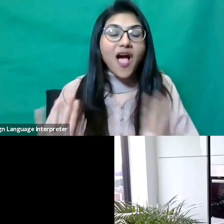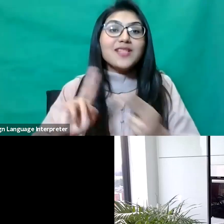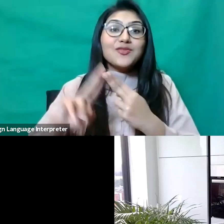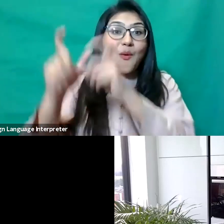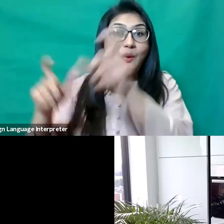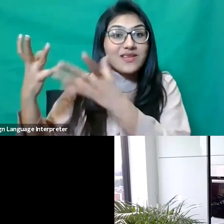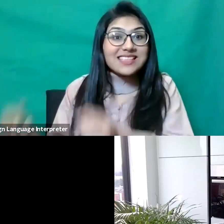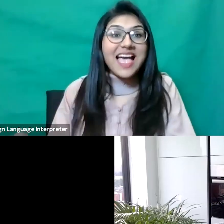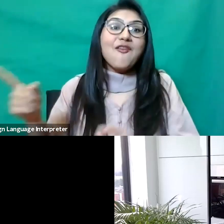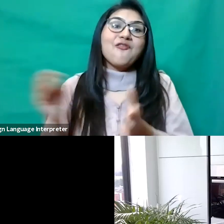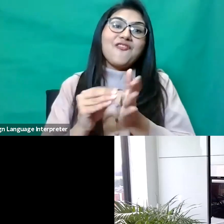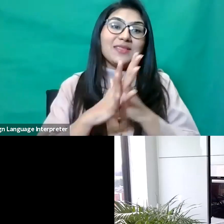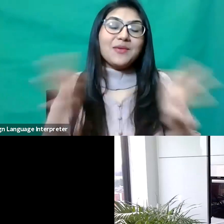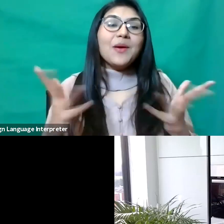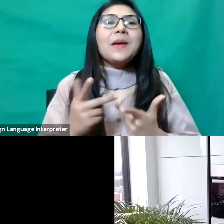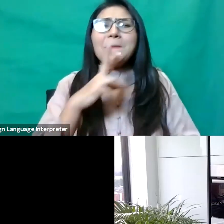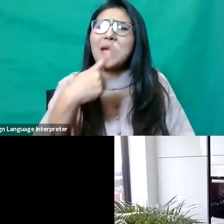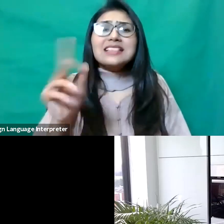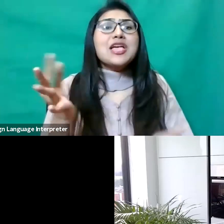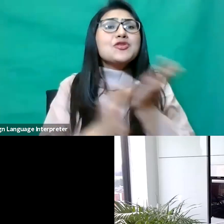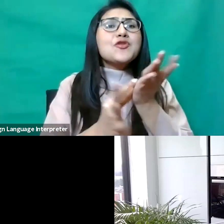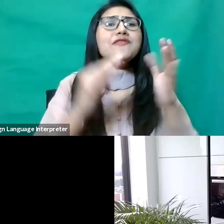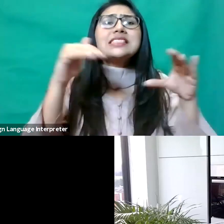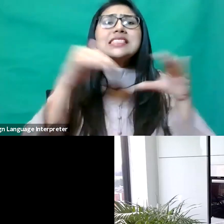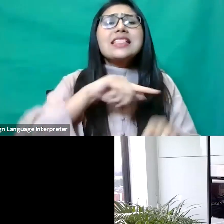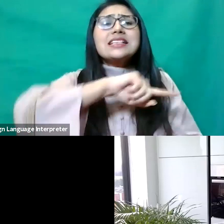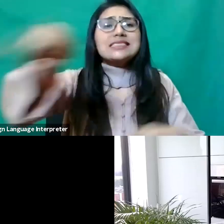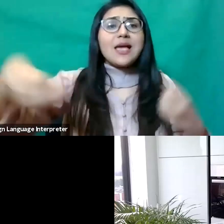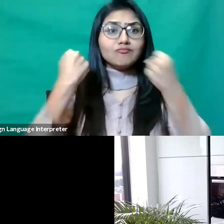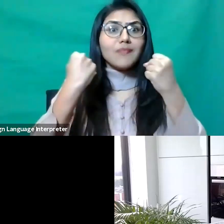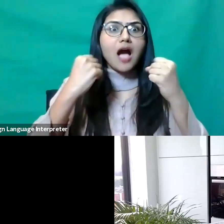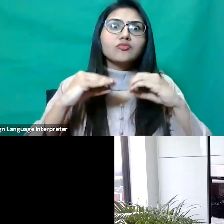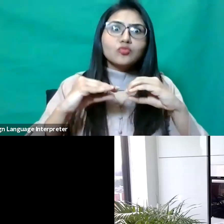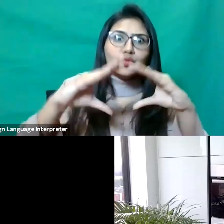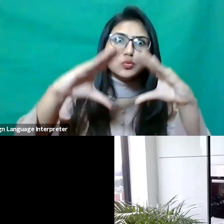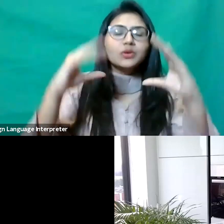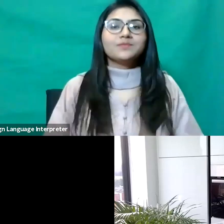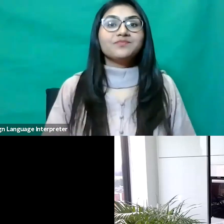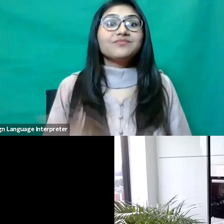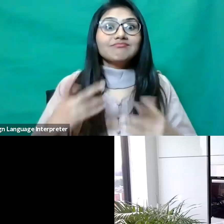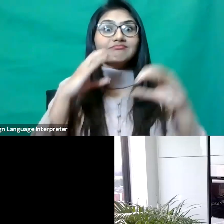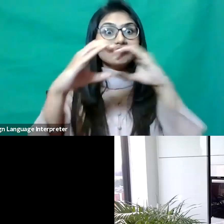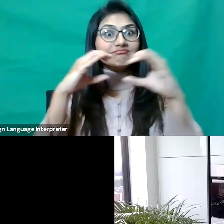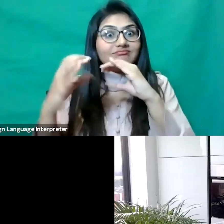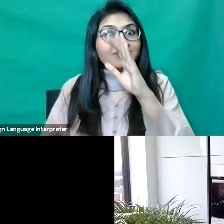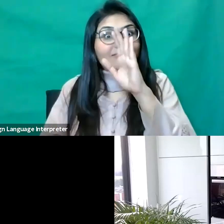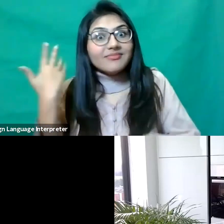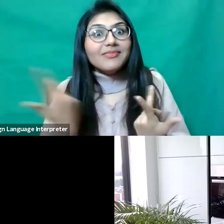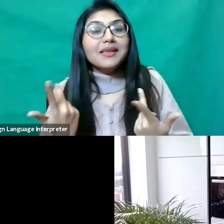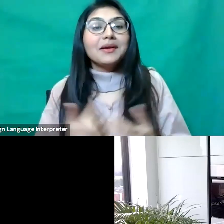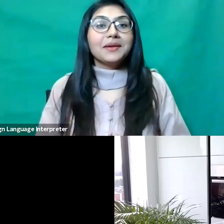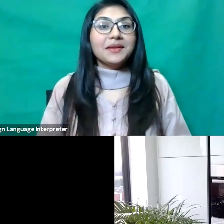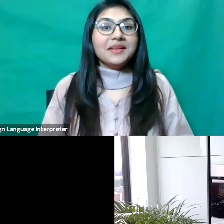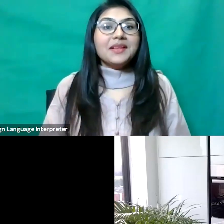in university, everyone's so much more mature. And you're able to communicate your needs. It's not even that.